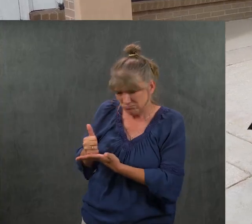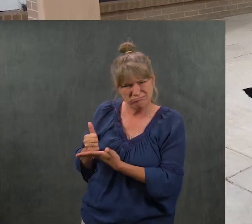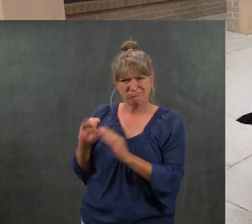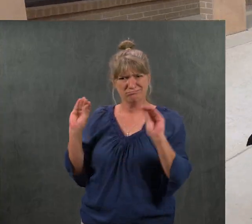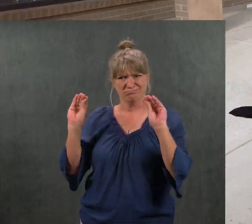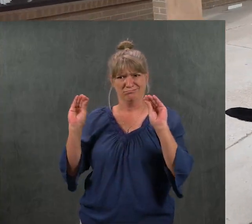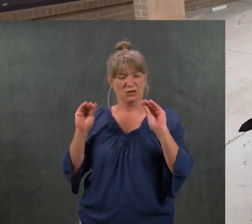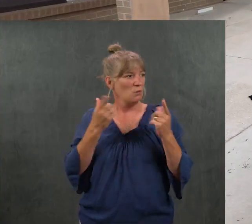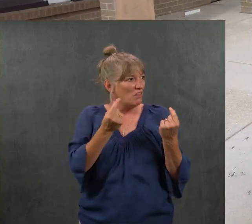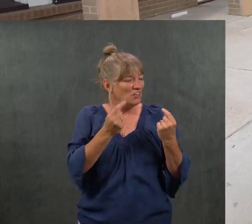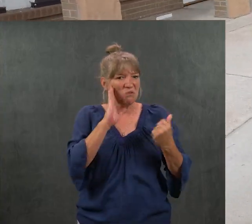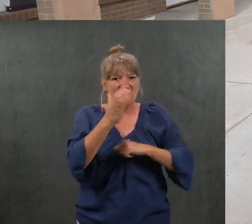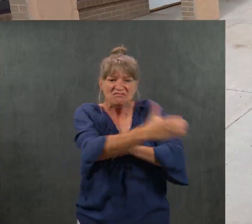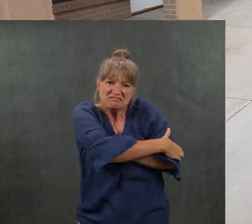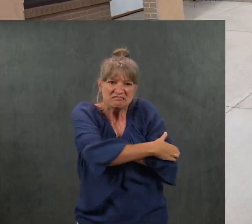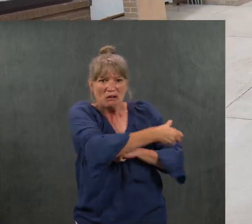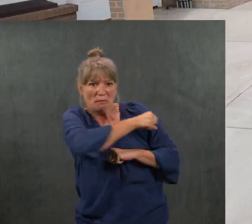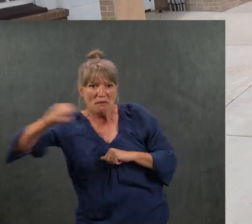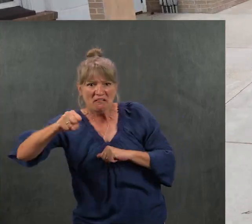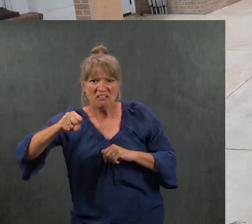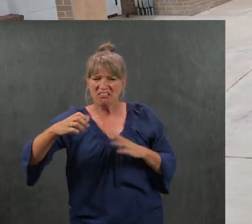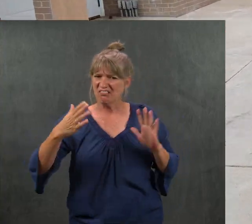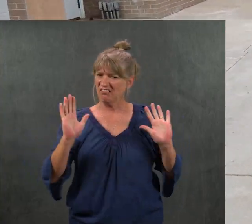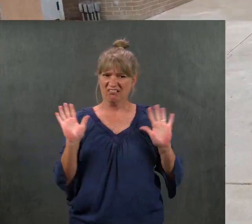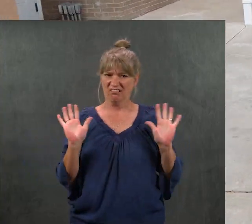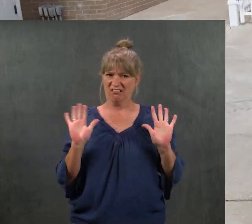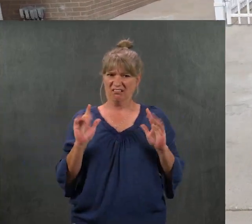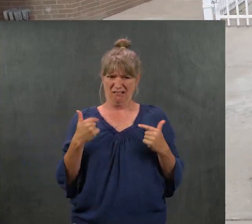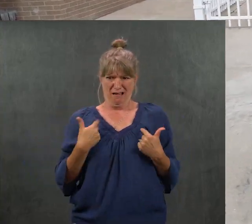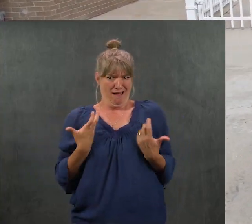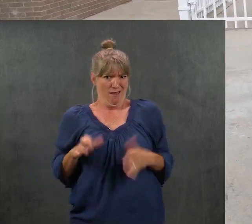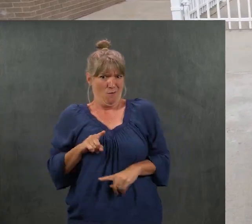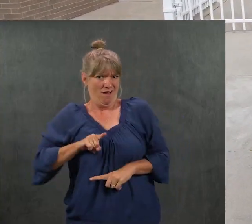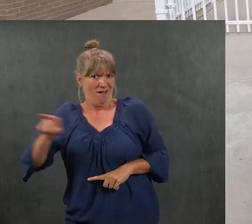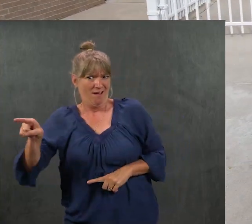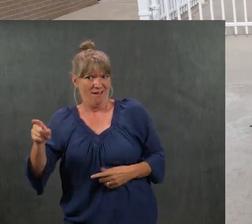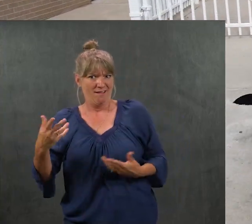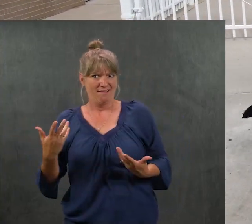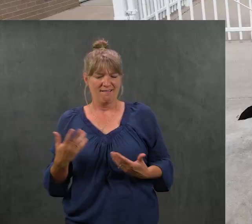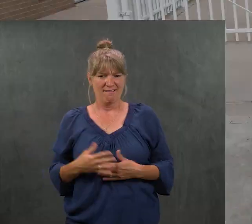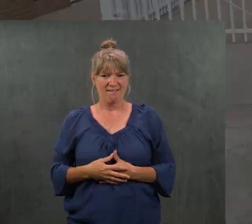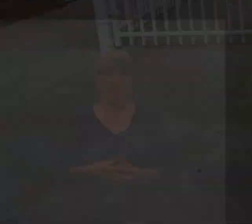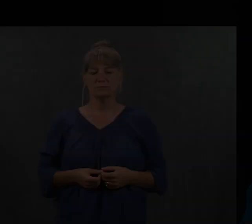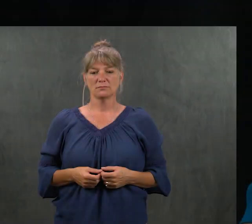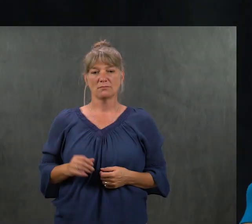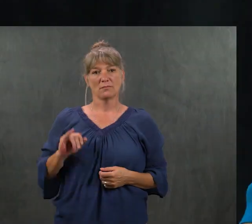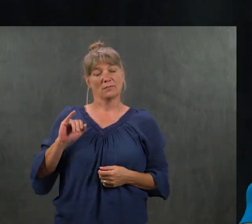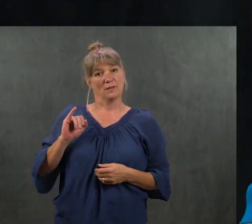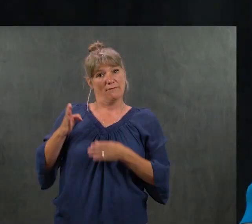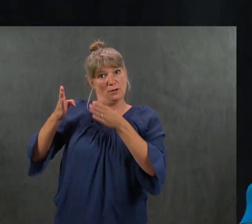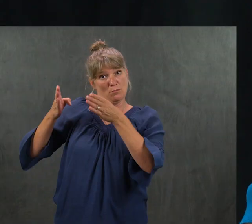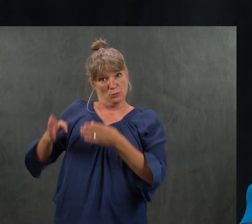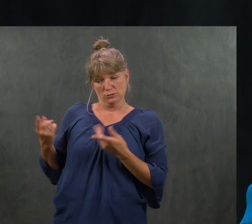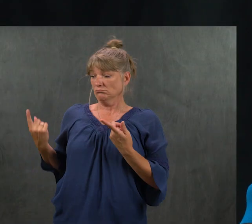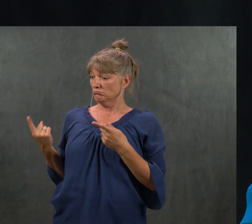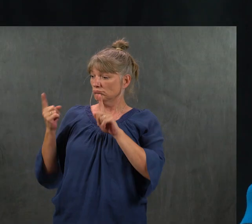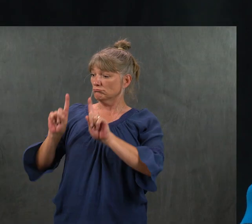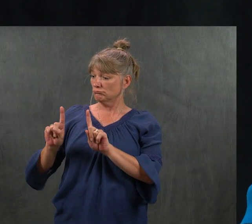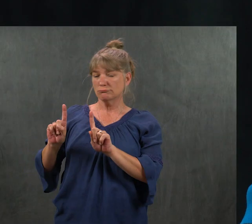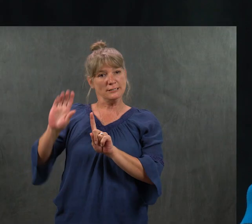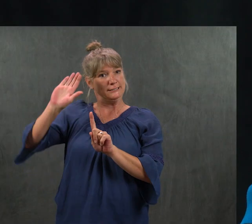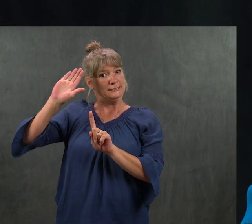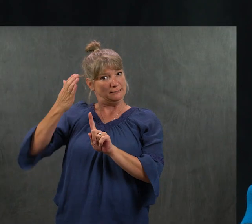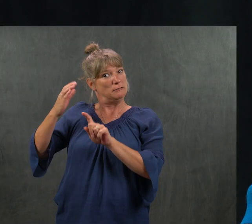help? They'll grab me and pull me somewhere where that I don't want to go. Alyssa. If I have somebody with me